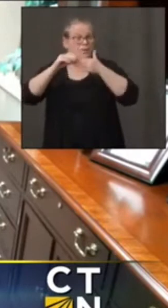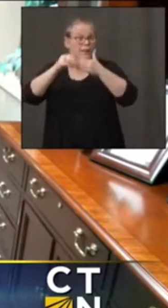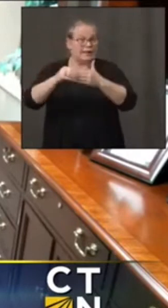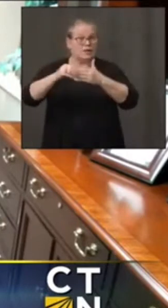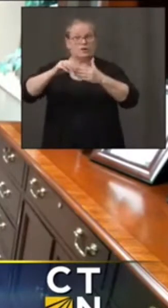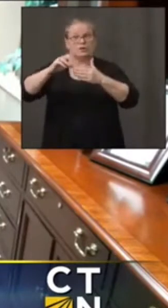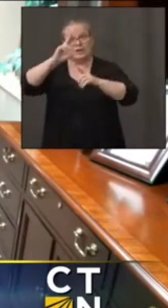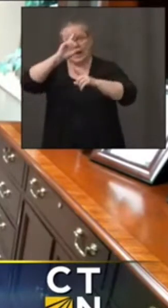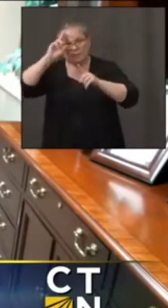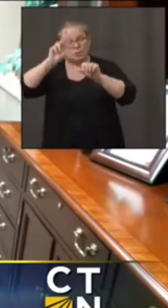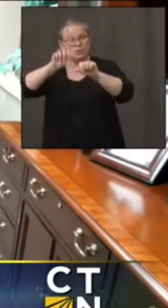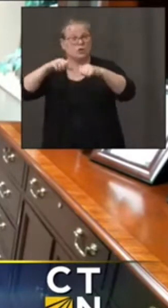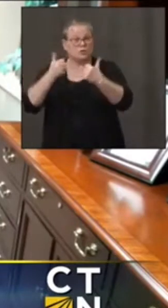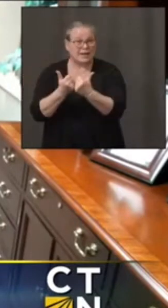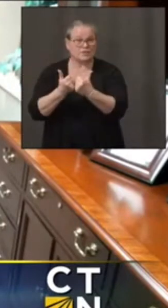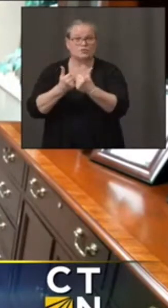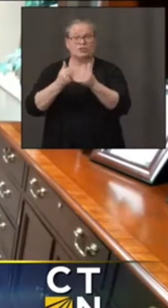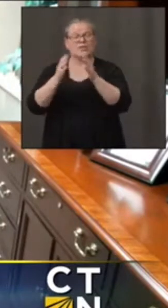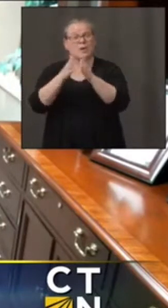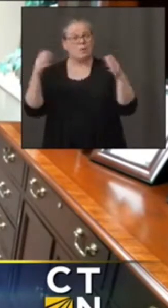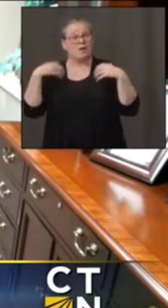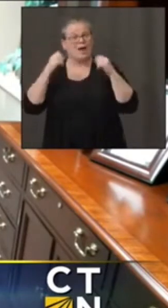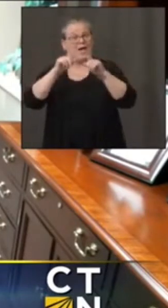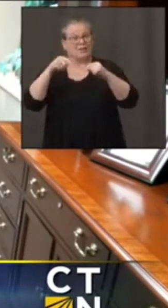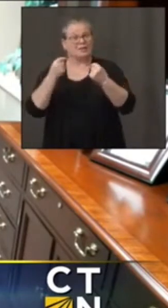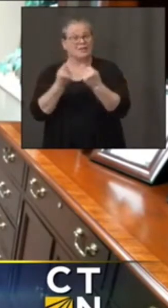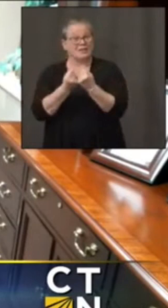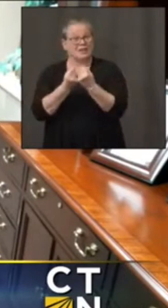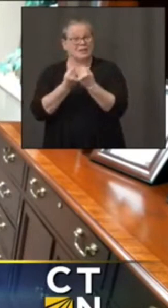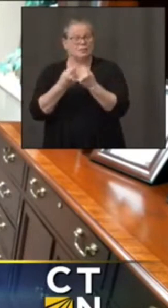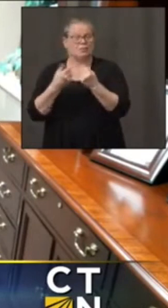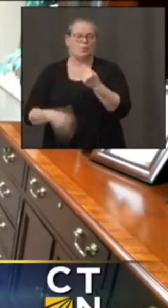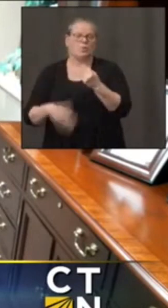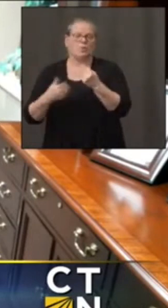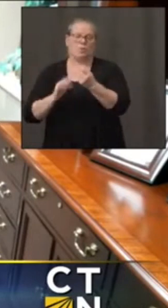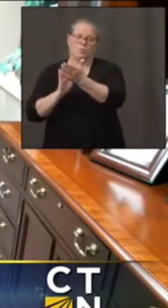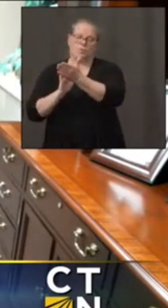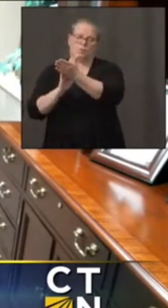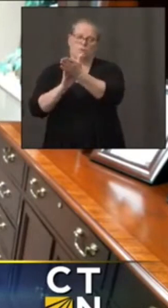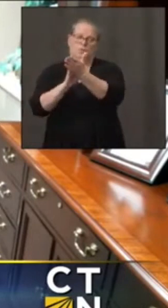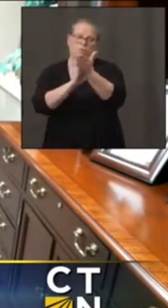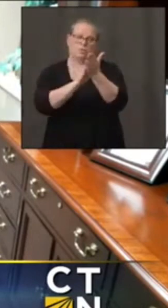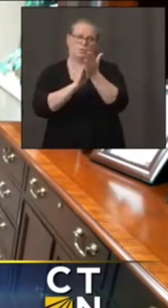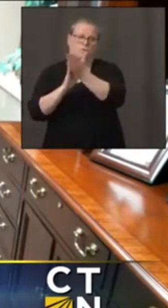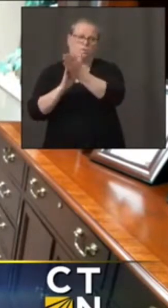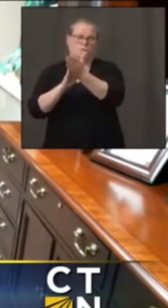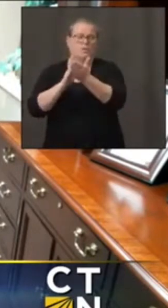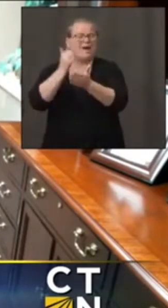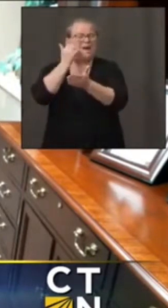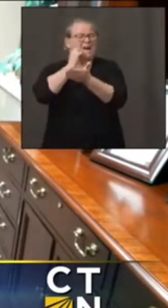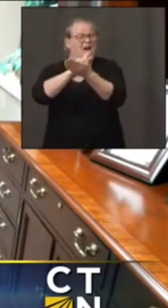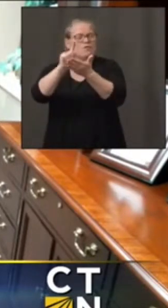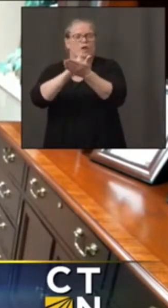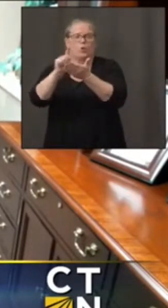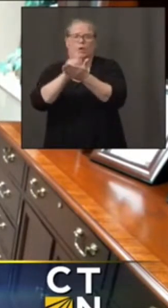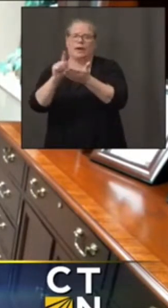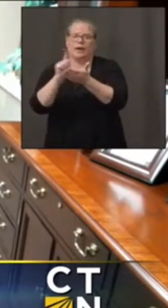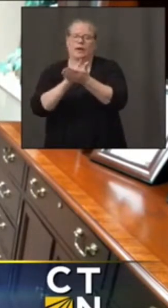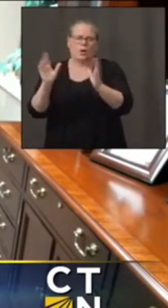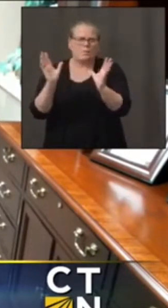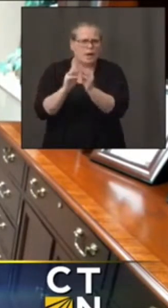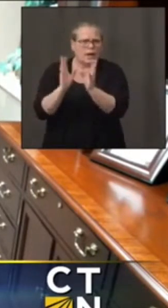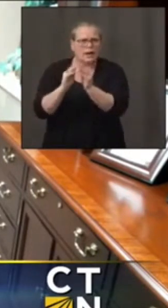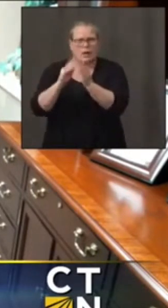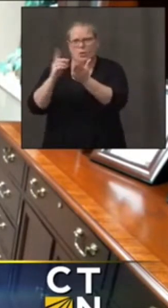Association. The public health team is meeting with us every week to hear our thoughts, share